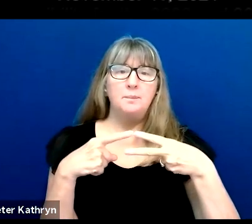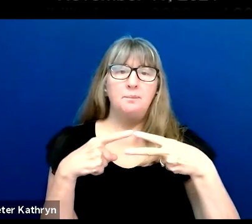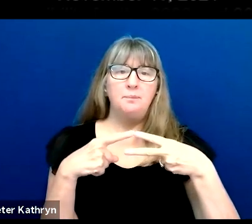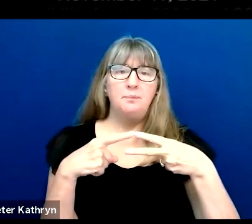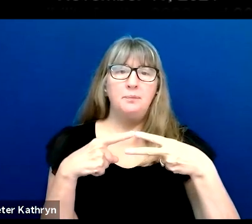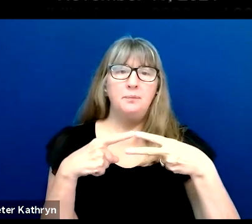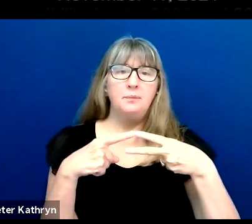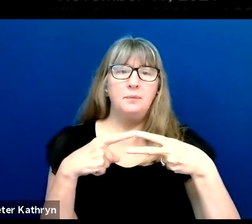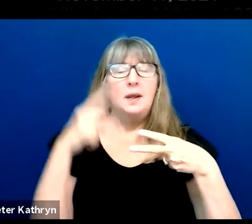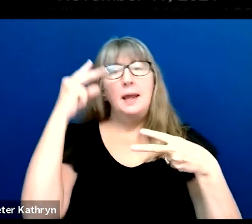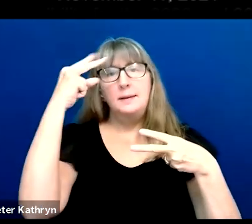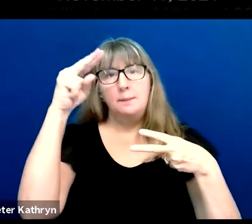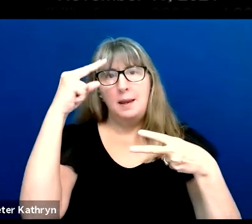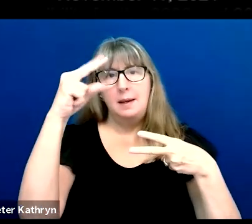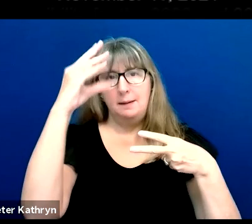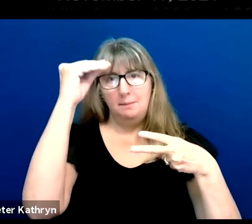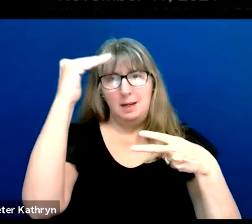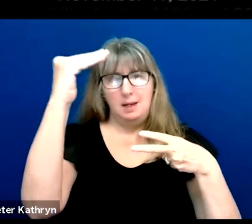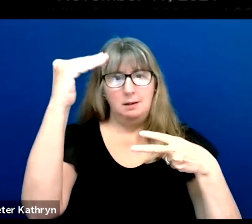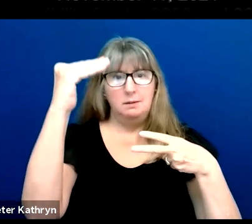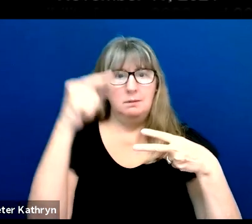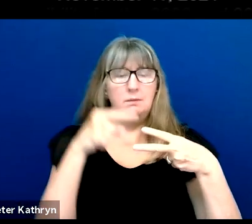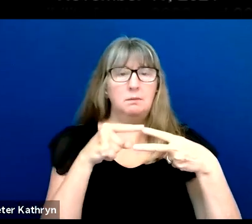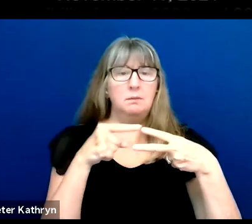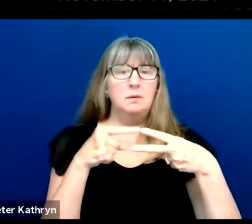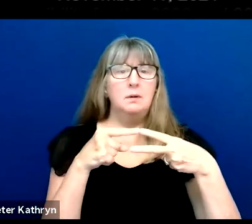Latino, a Hispanic man who is